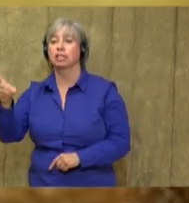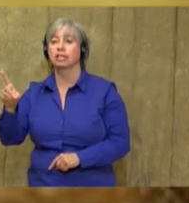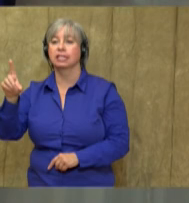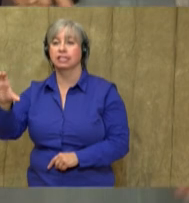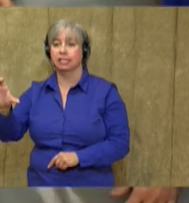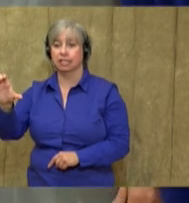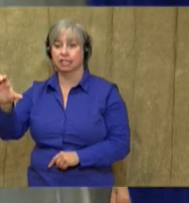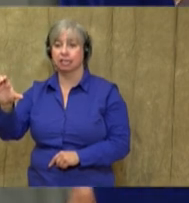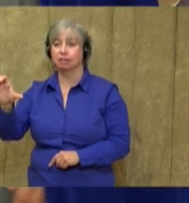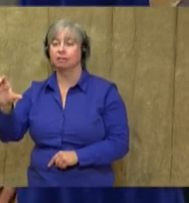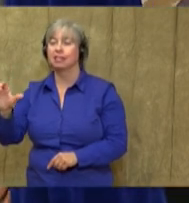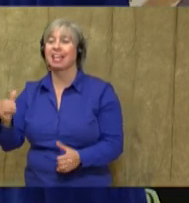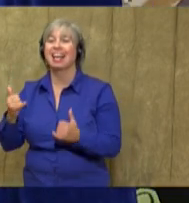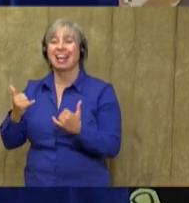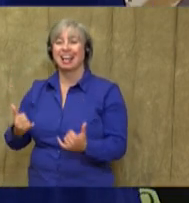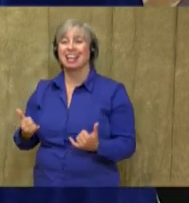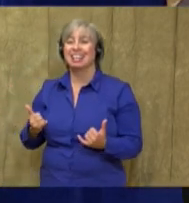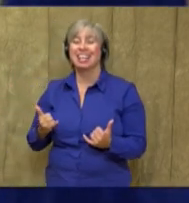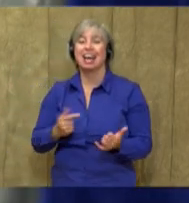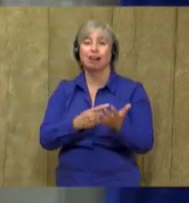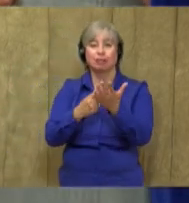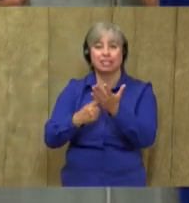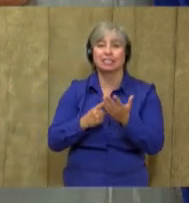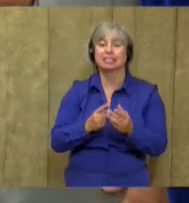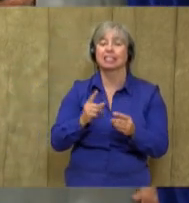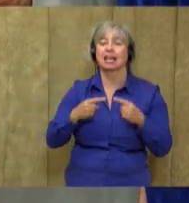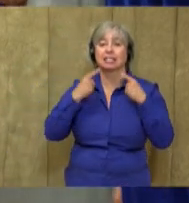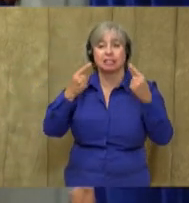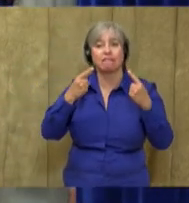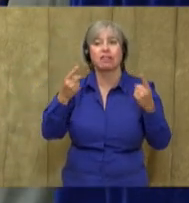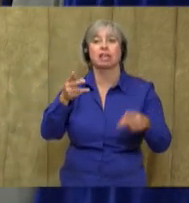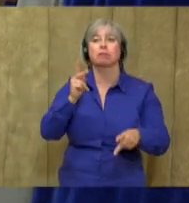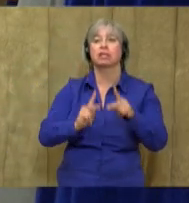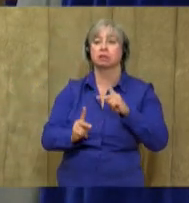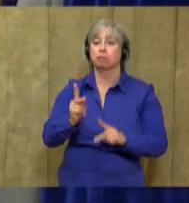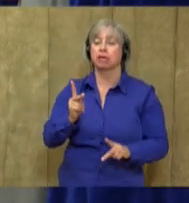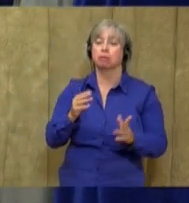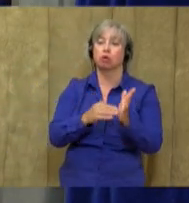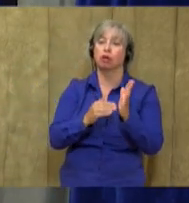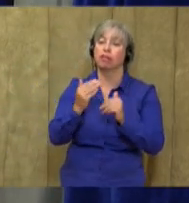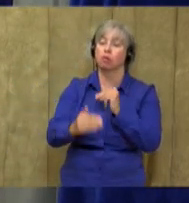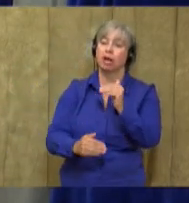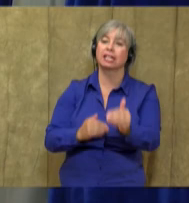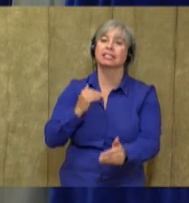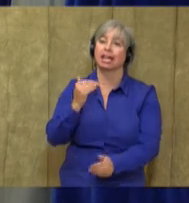Now we're going to talk about the famous people of the Renaissance. I got a little ahead of myself just a moment ago and forgot to